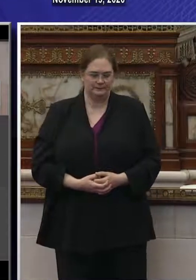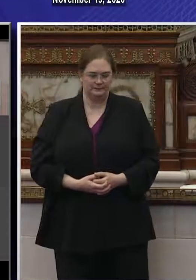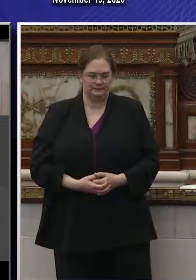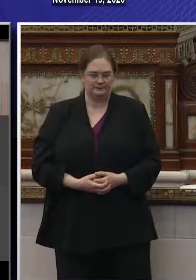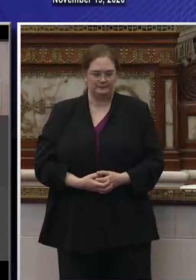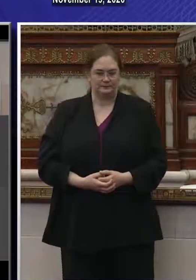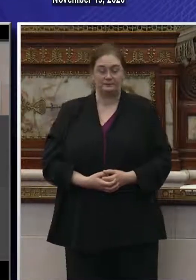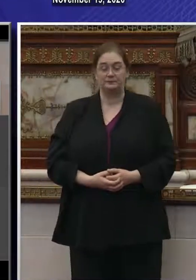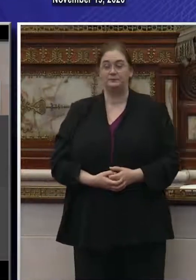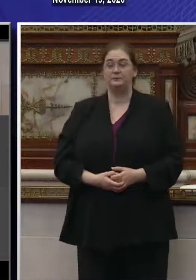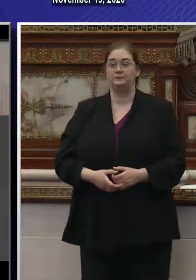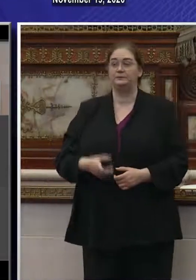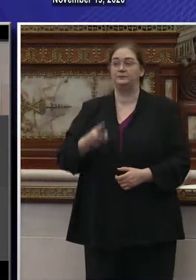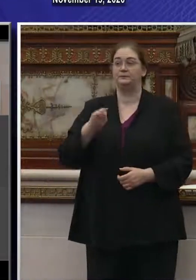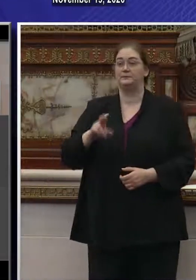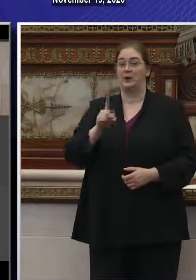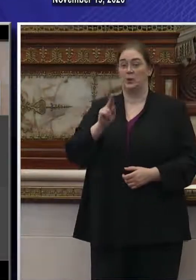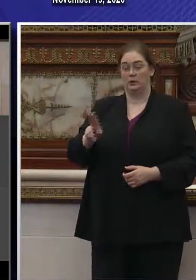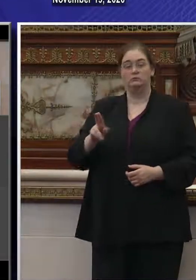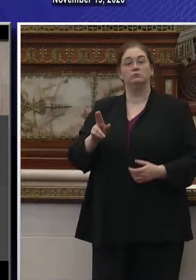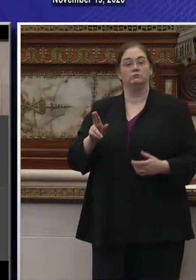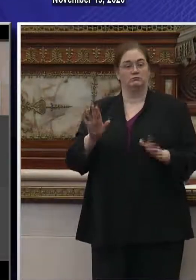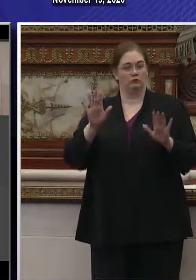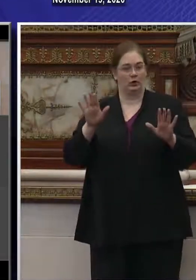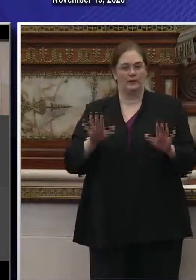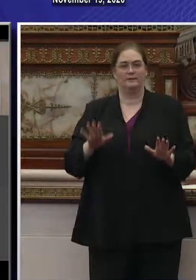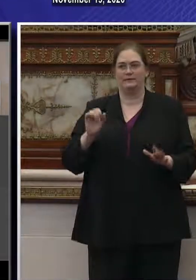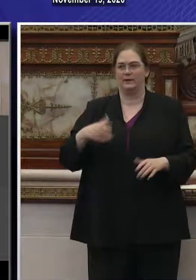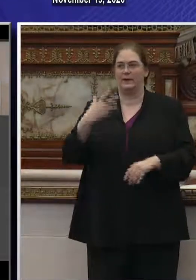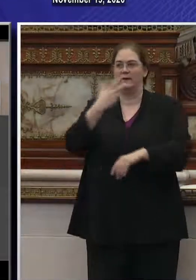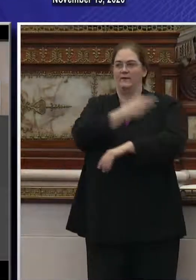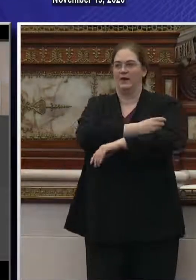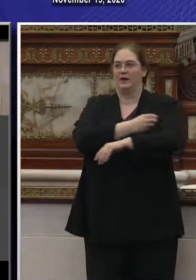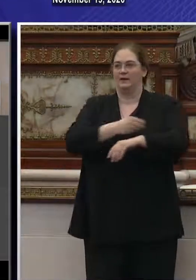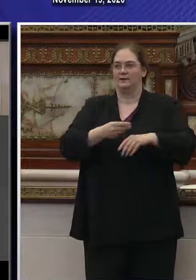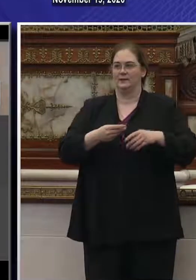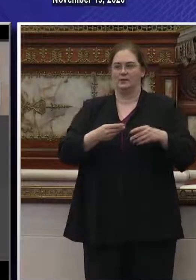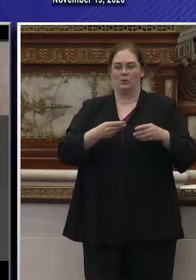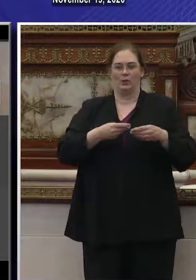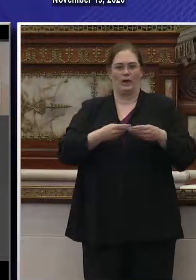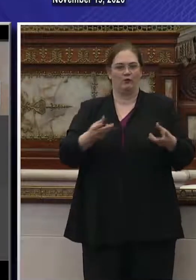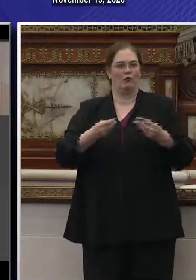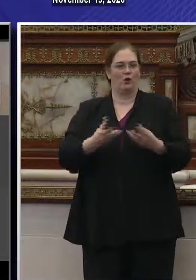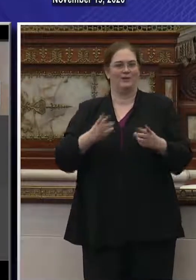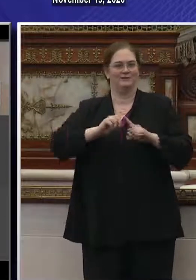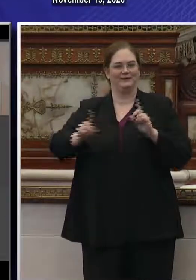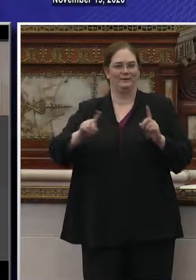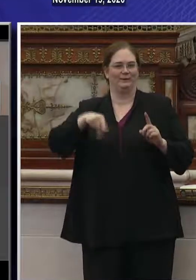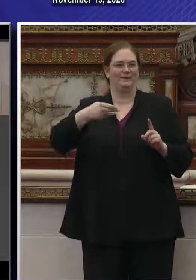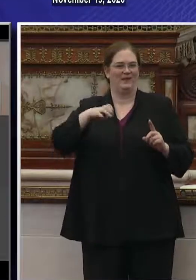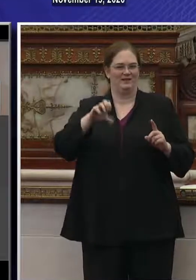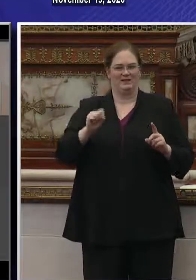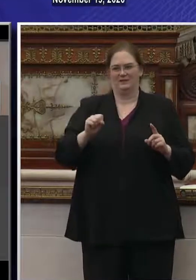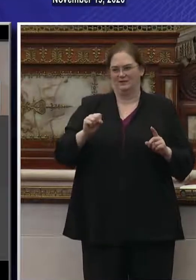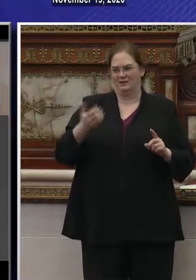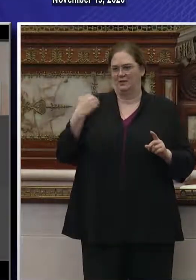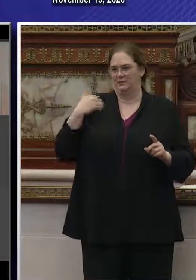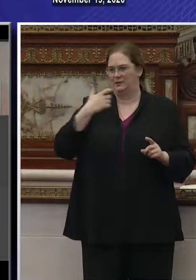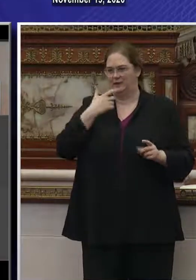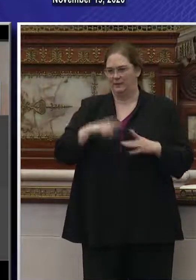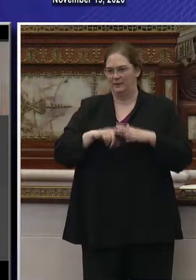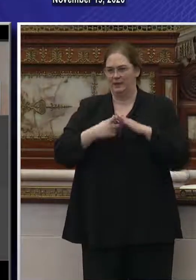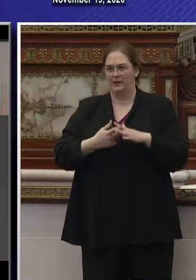Great. I think, the vaccine is going to get rolled out in different phases, as was stated in the beginning.